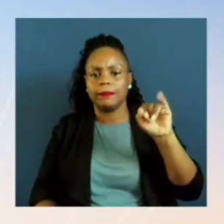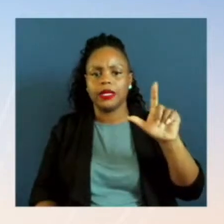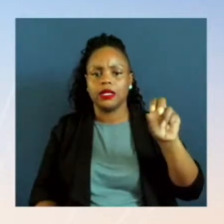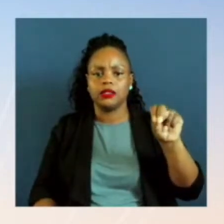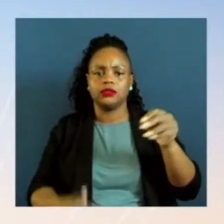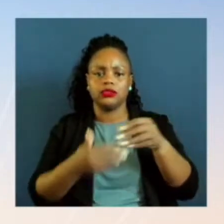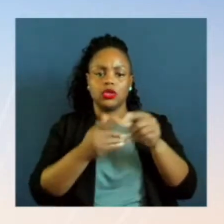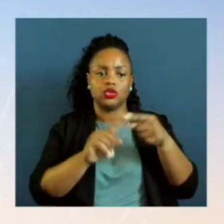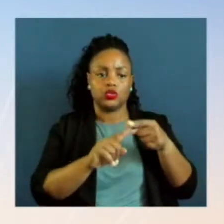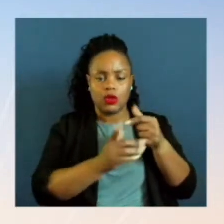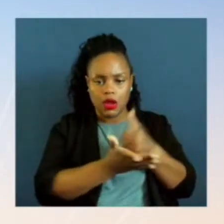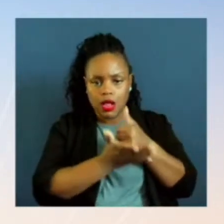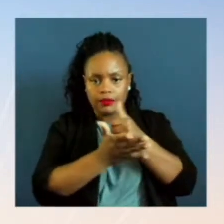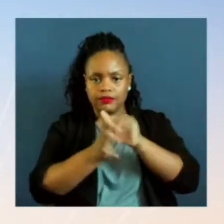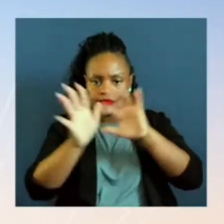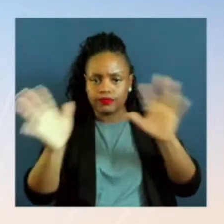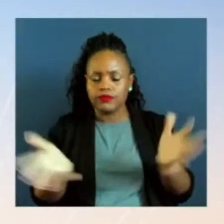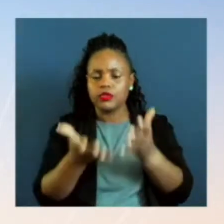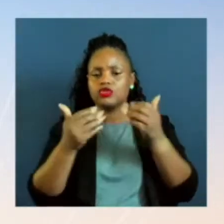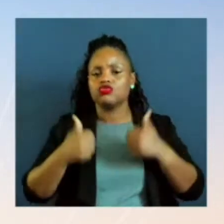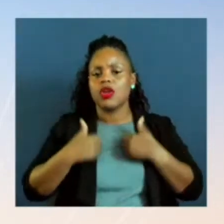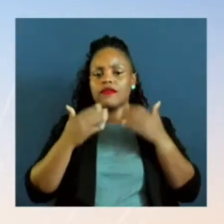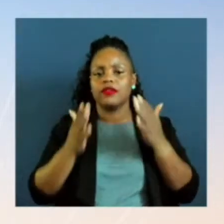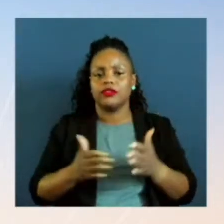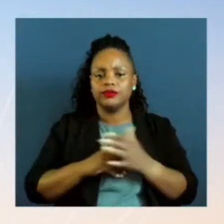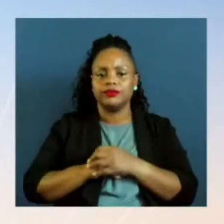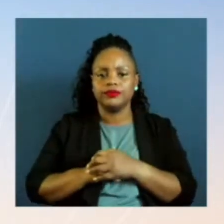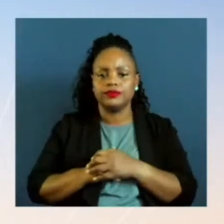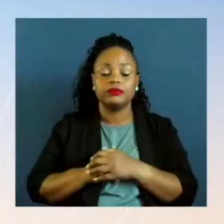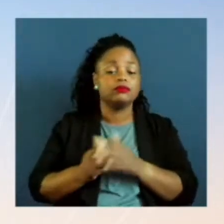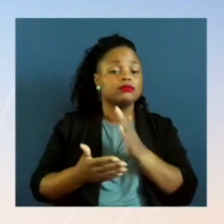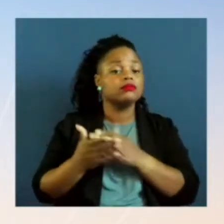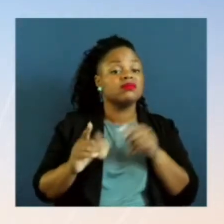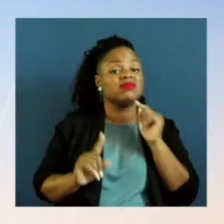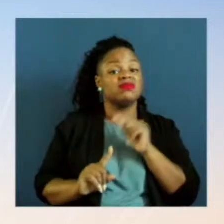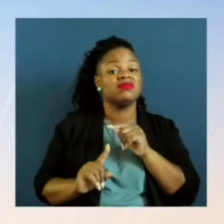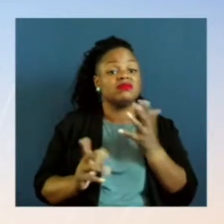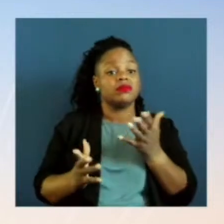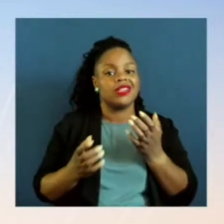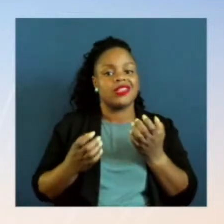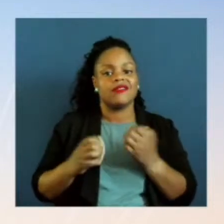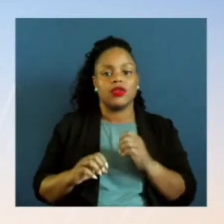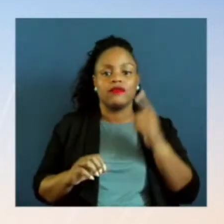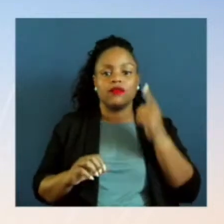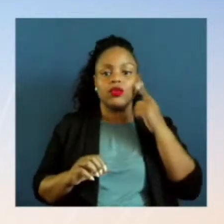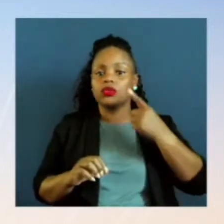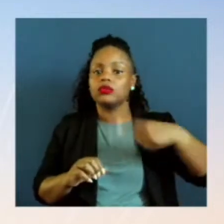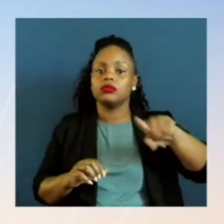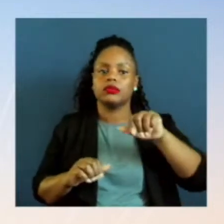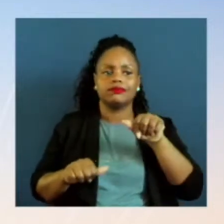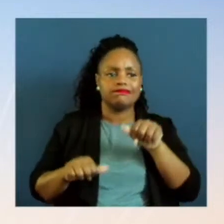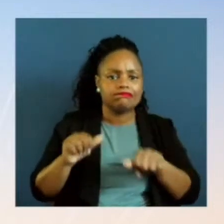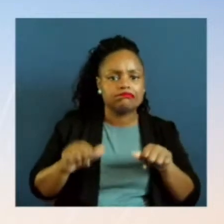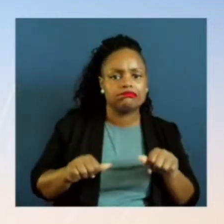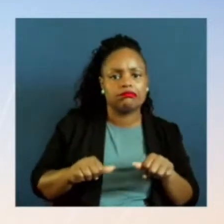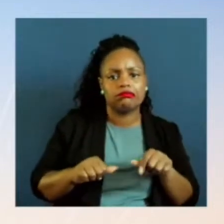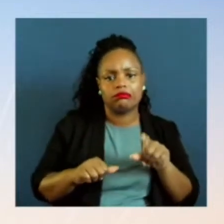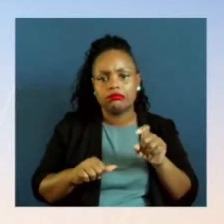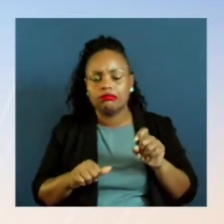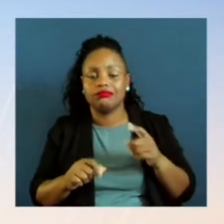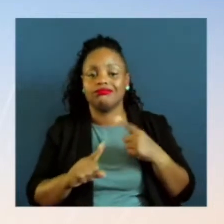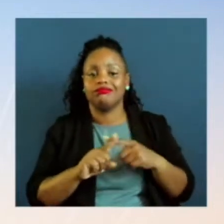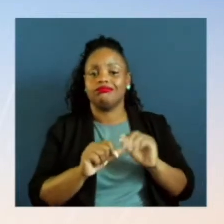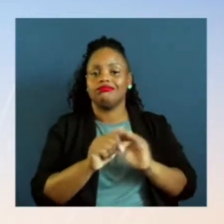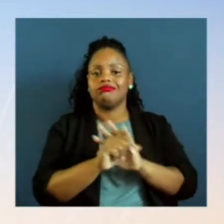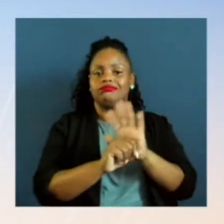Also this week, as part of our efforts to engage with communities that are hesitant about COVID-19 vaccines, White House Senior Policy